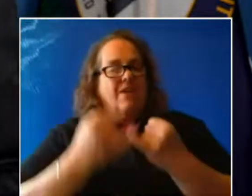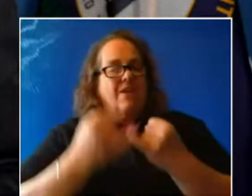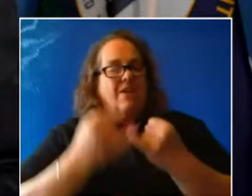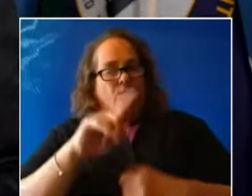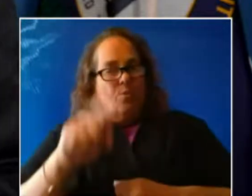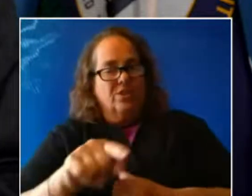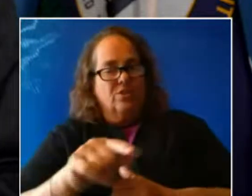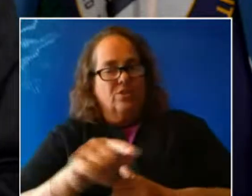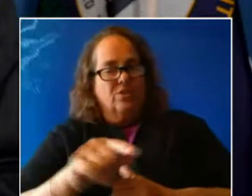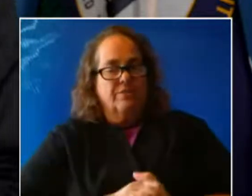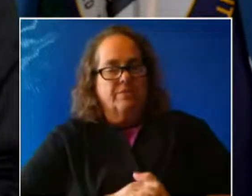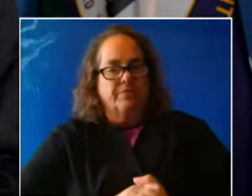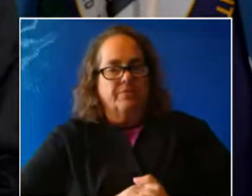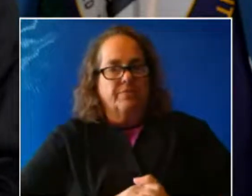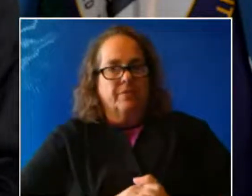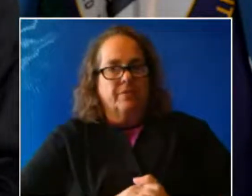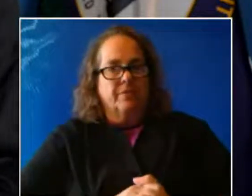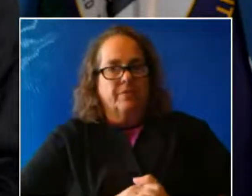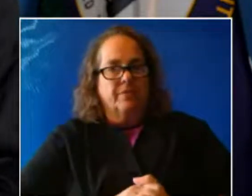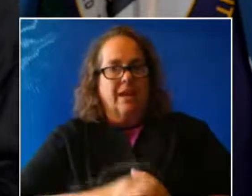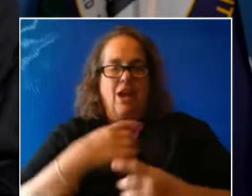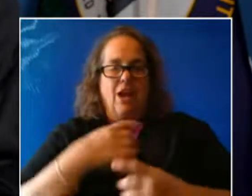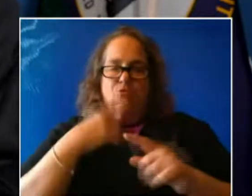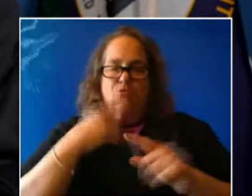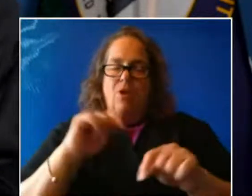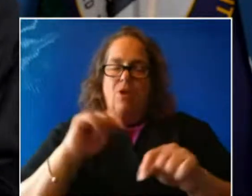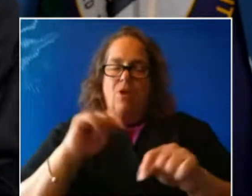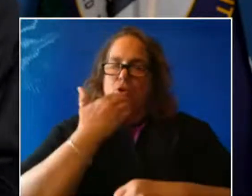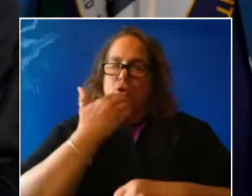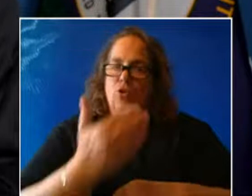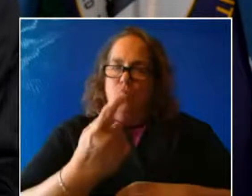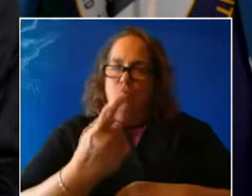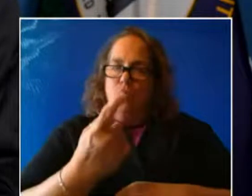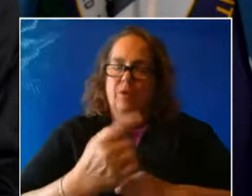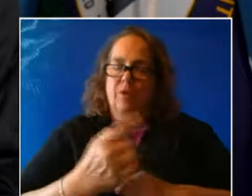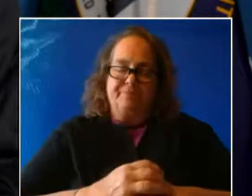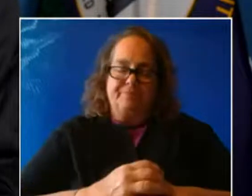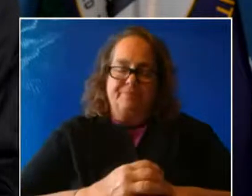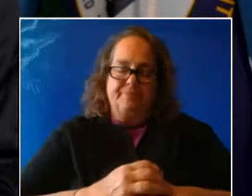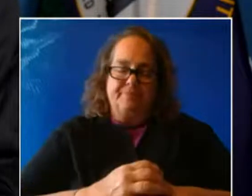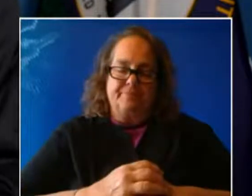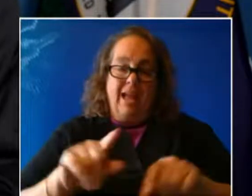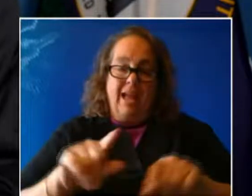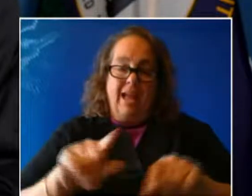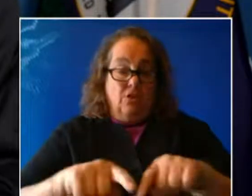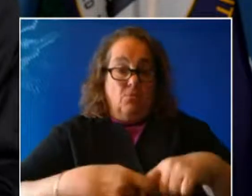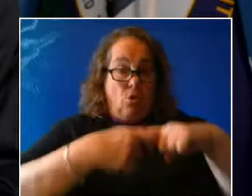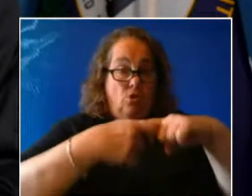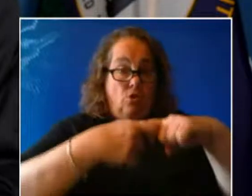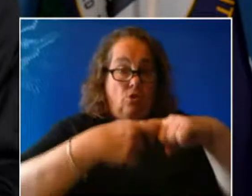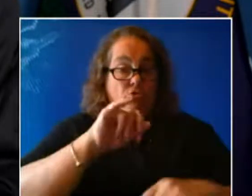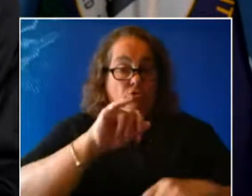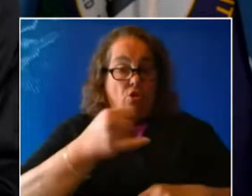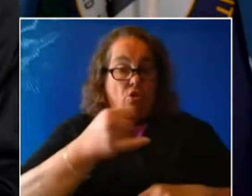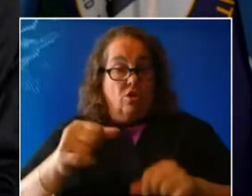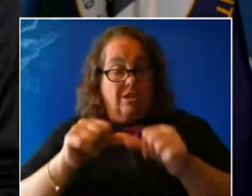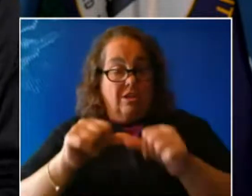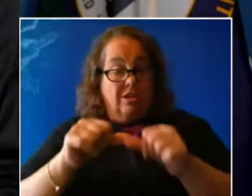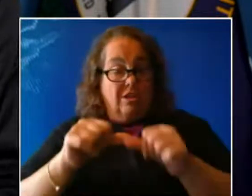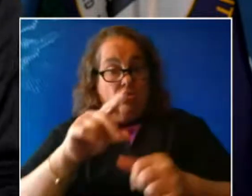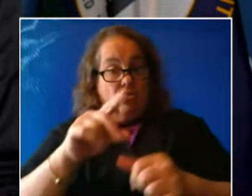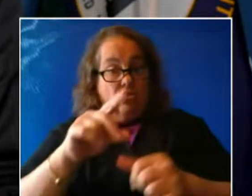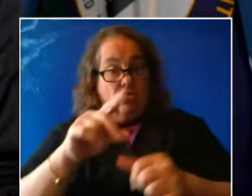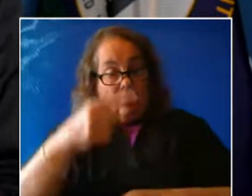I'll try to make it a good one, Governor. As the pause for Johnson & Johnson continues, do you think that this is just adding